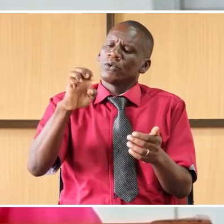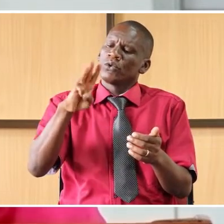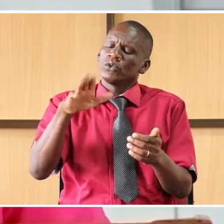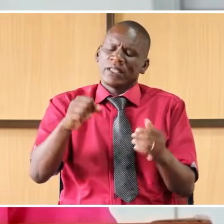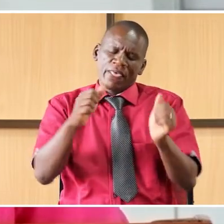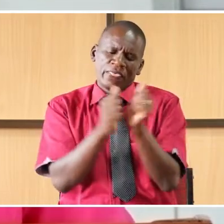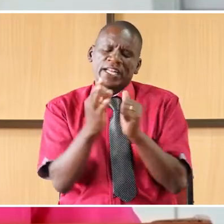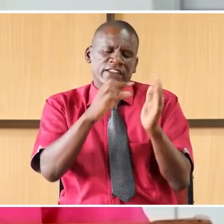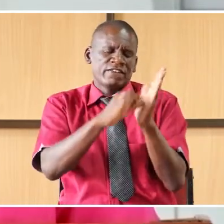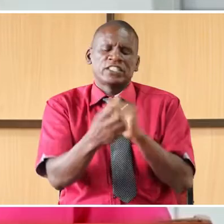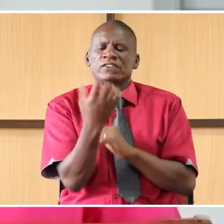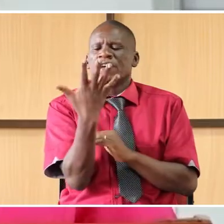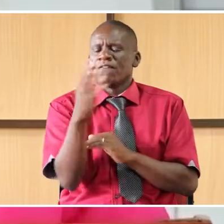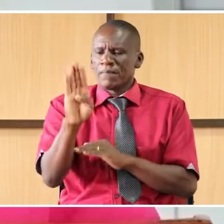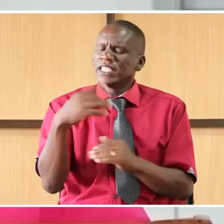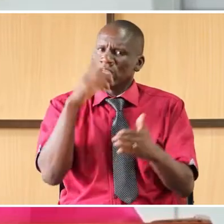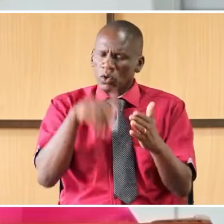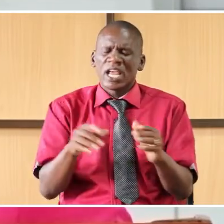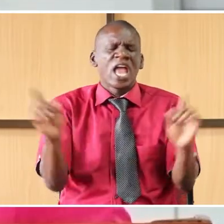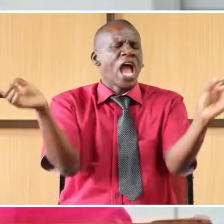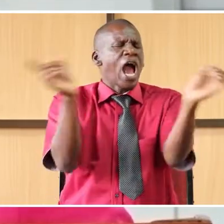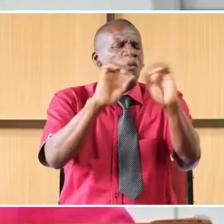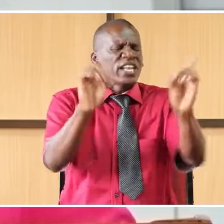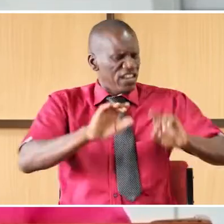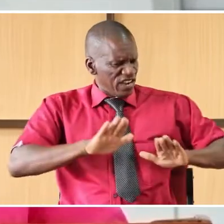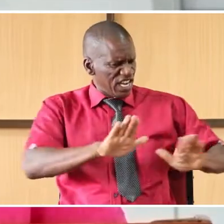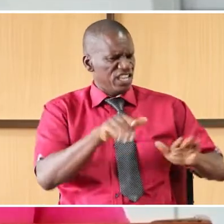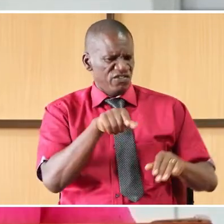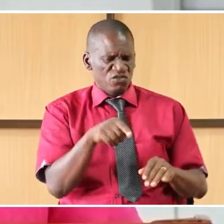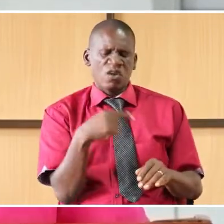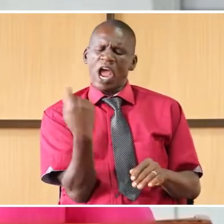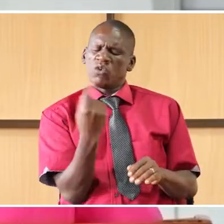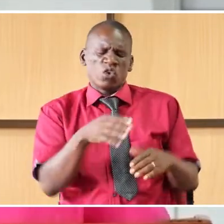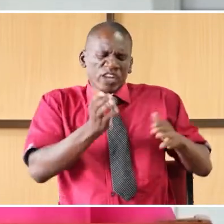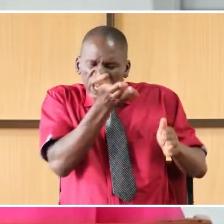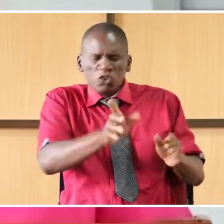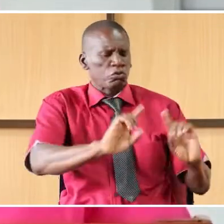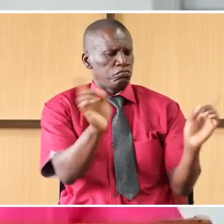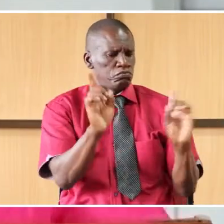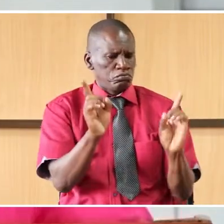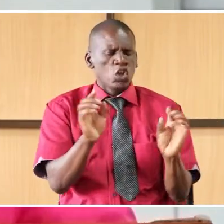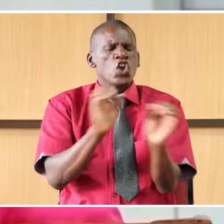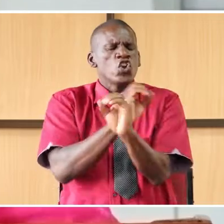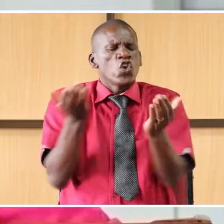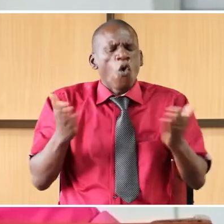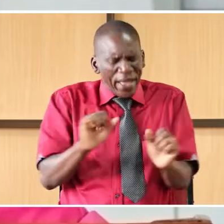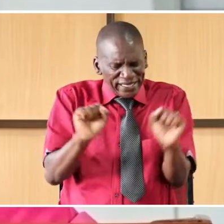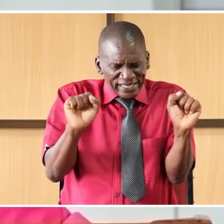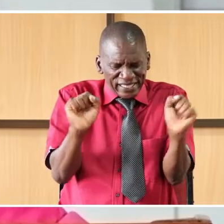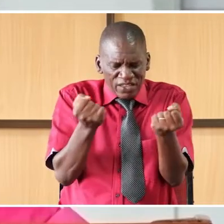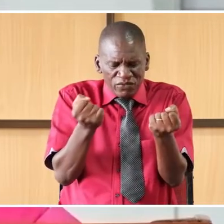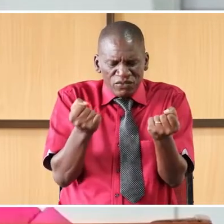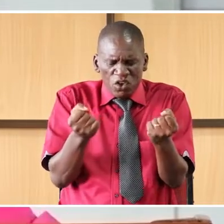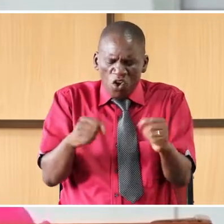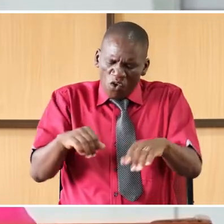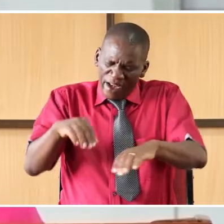Hebrews 13 verse 5b, he says, I will never leave you nor forsake you. There is nowhere safe in on